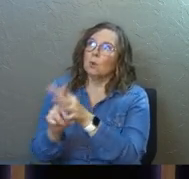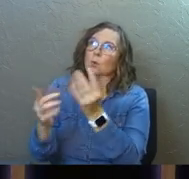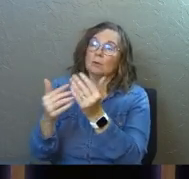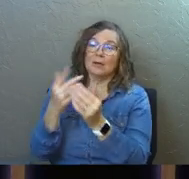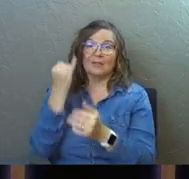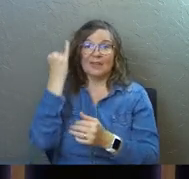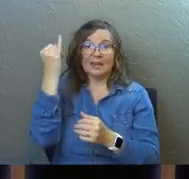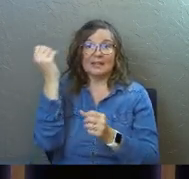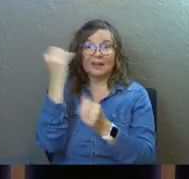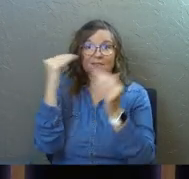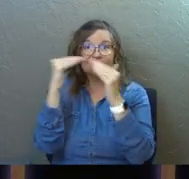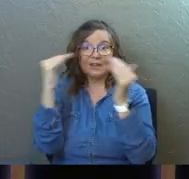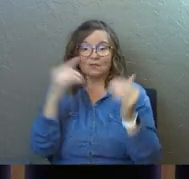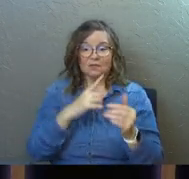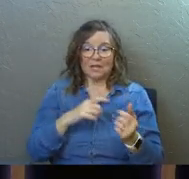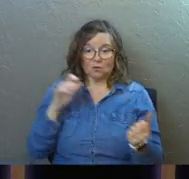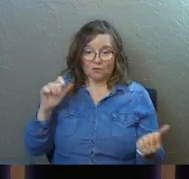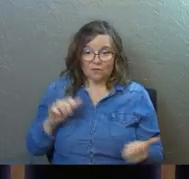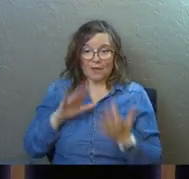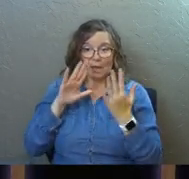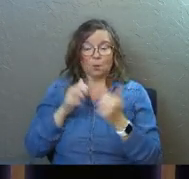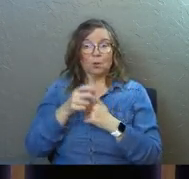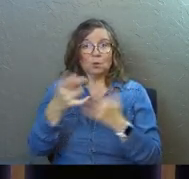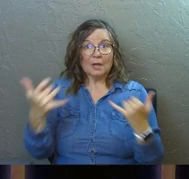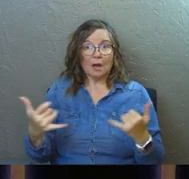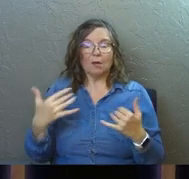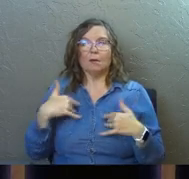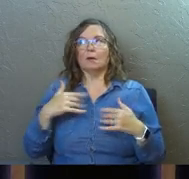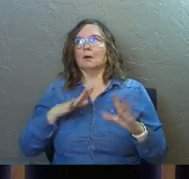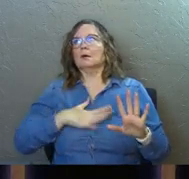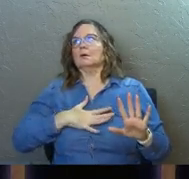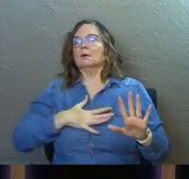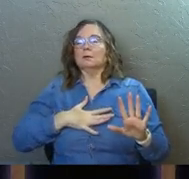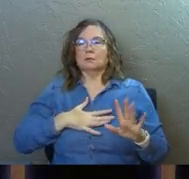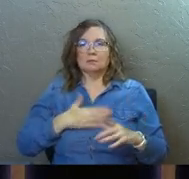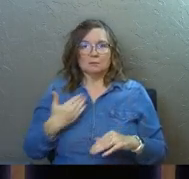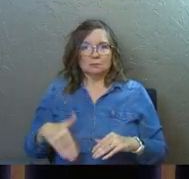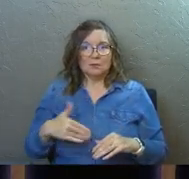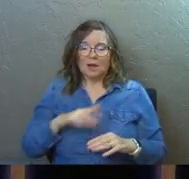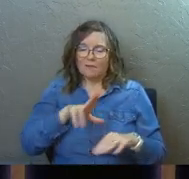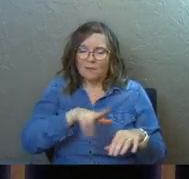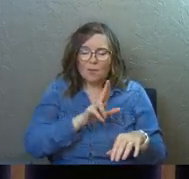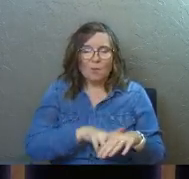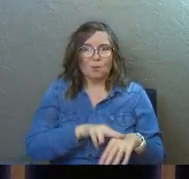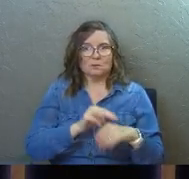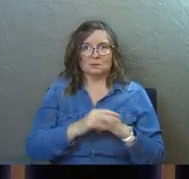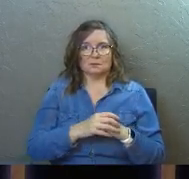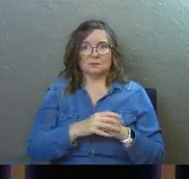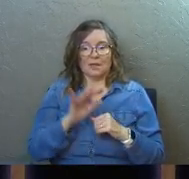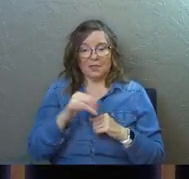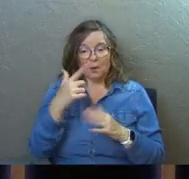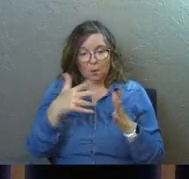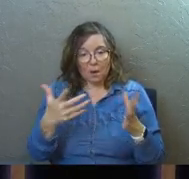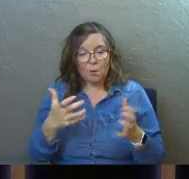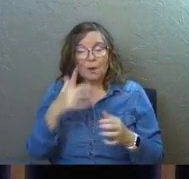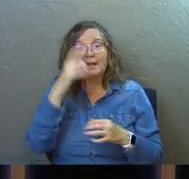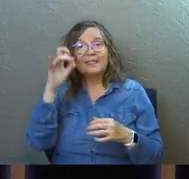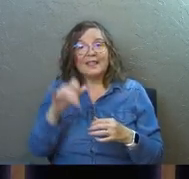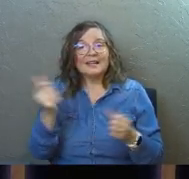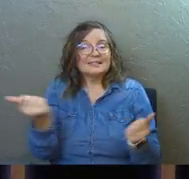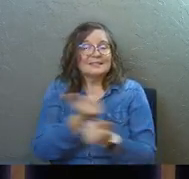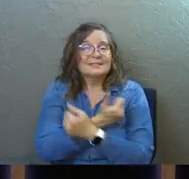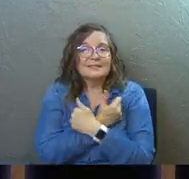the way that David describes it, where God is face to face with you now, oh my gosh, of course. That's what I want because